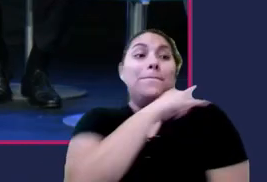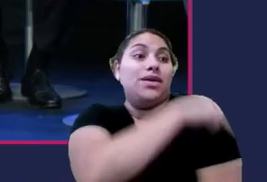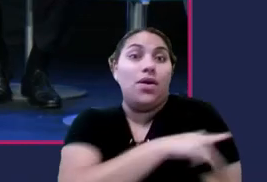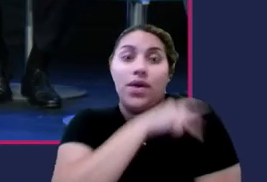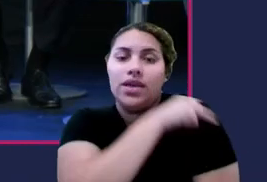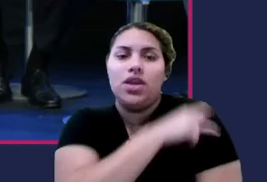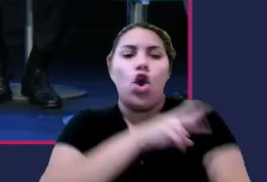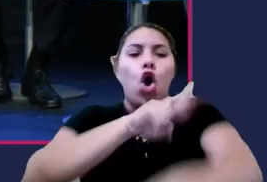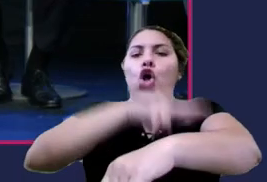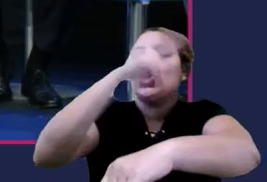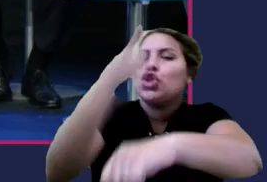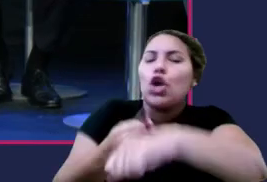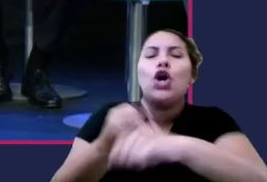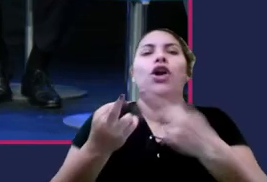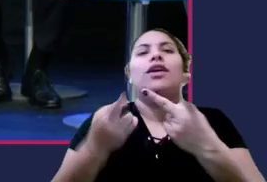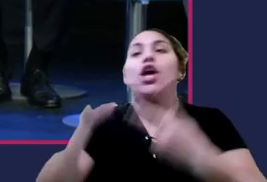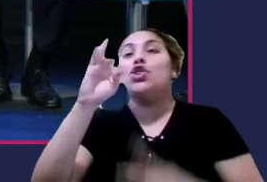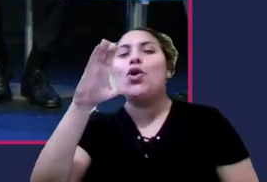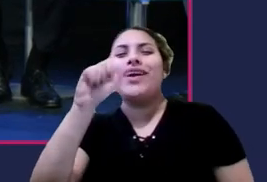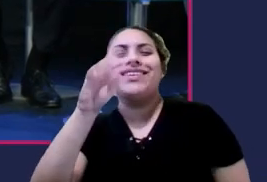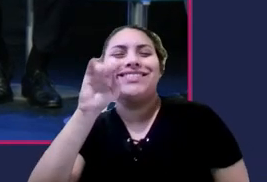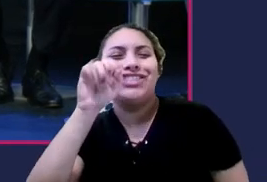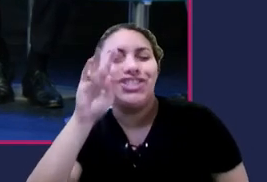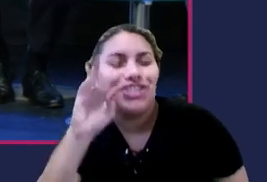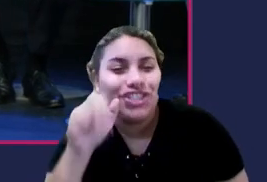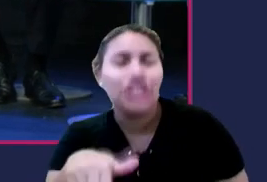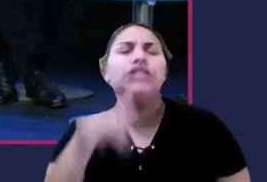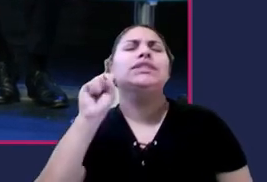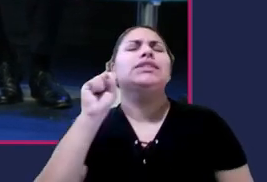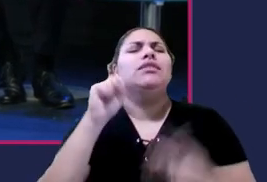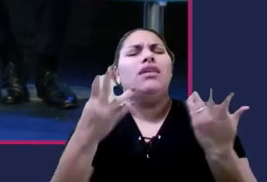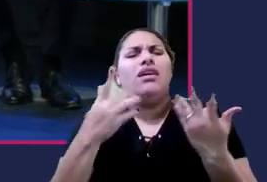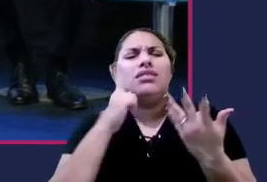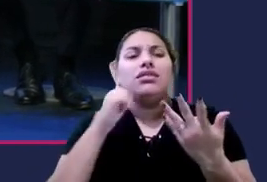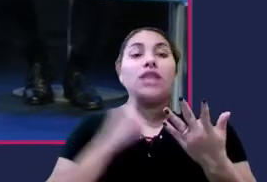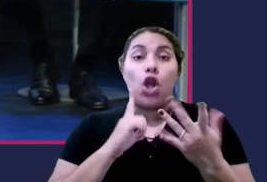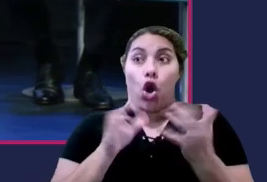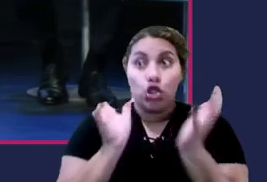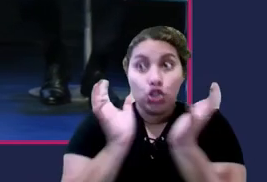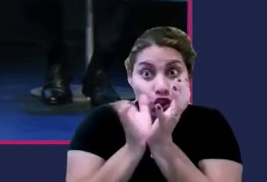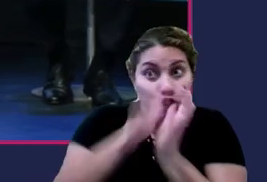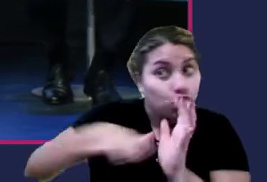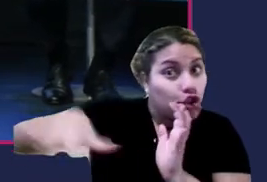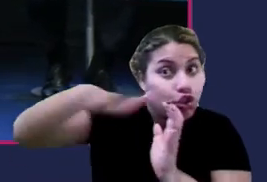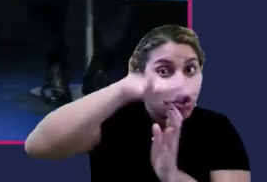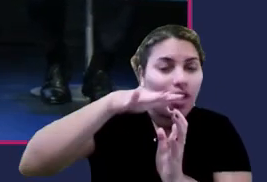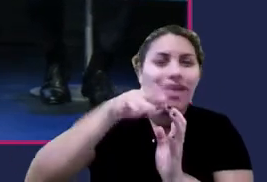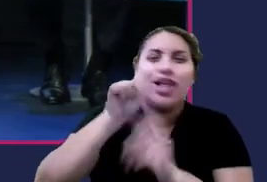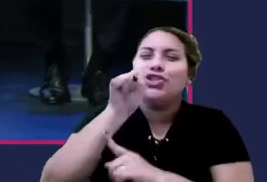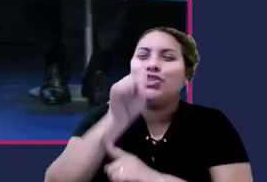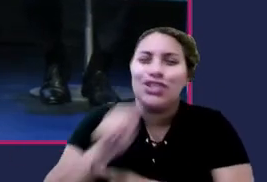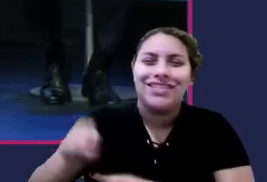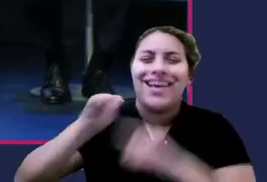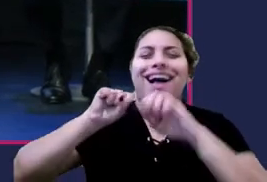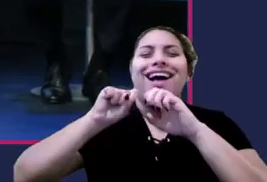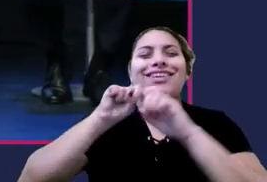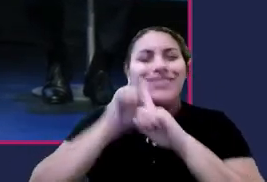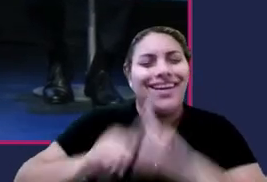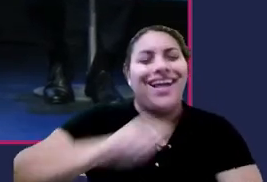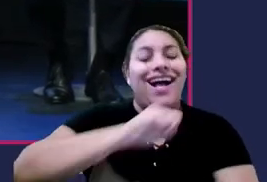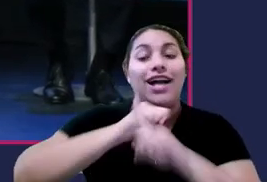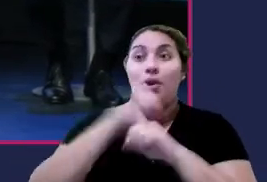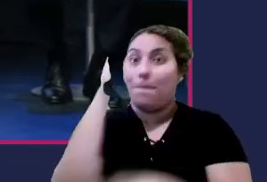and Tocantins, according to the Brazilian Society of Medical